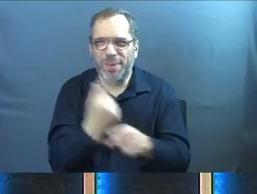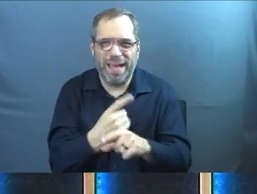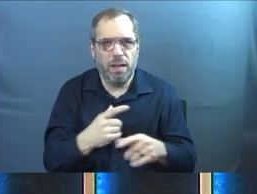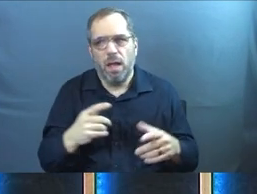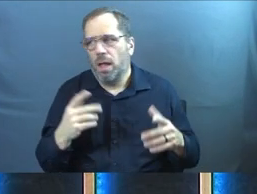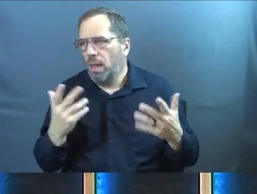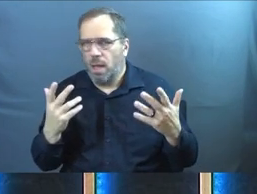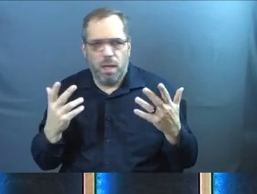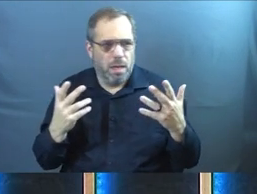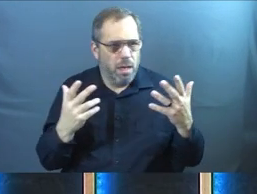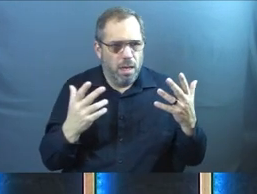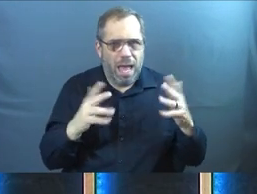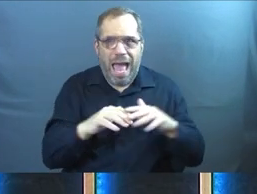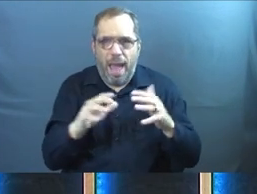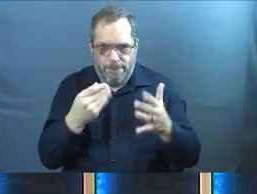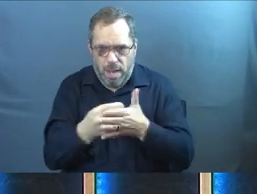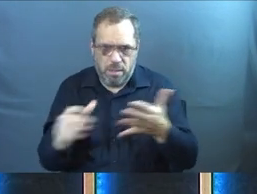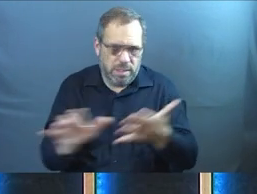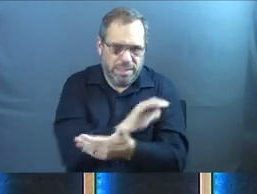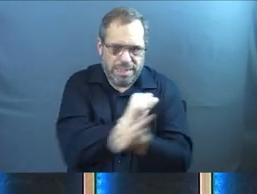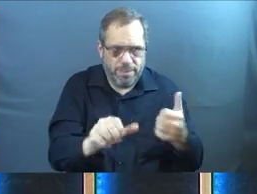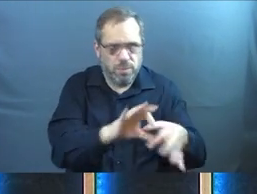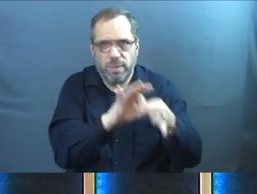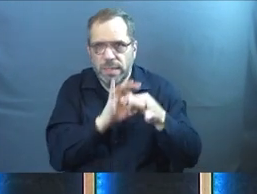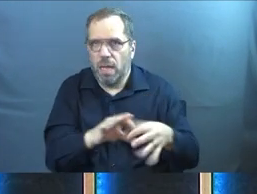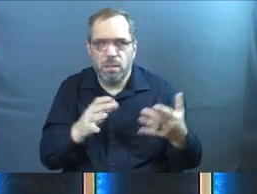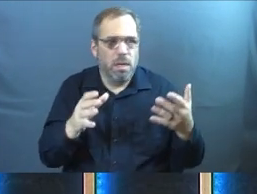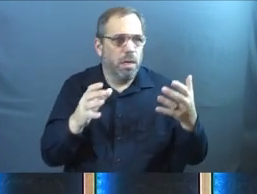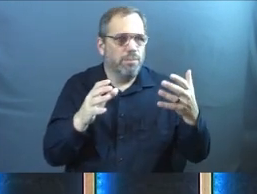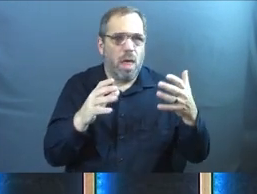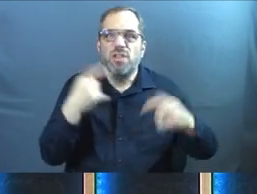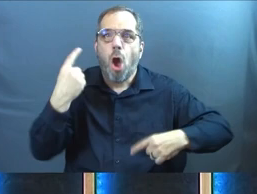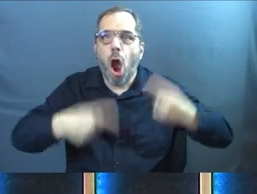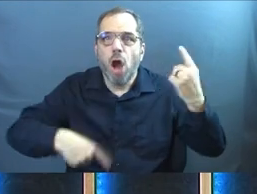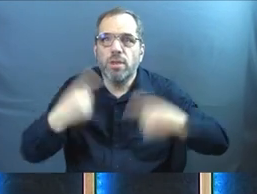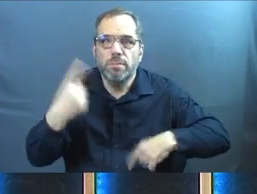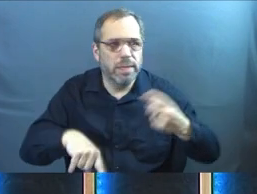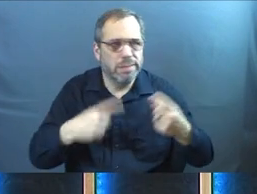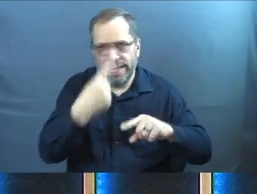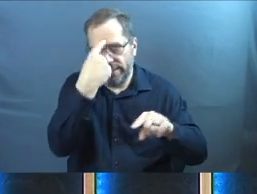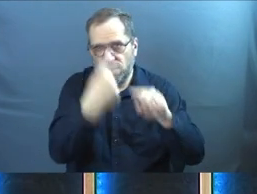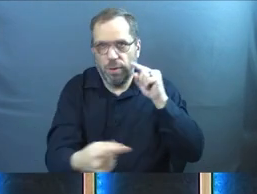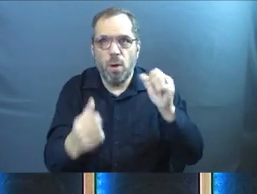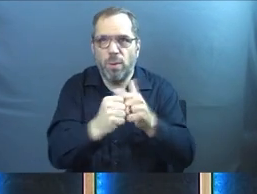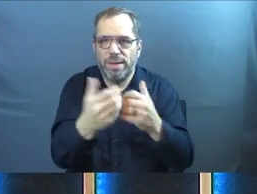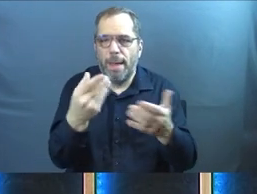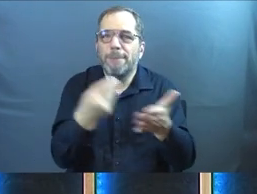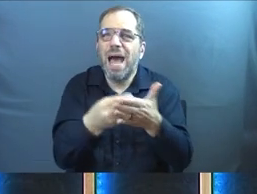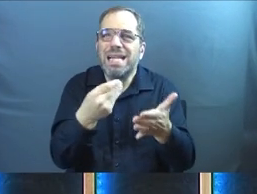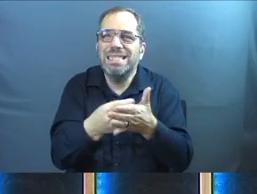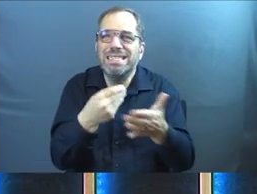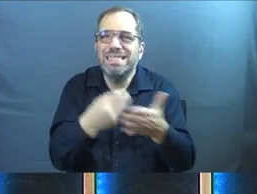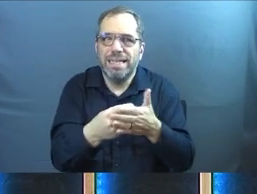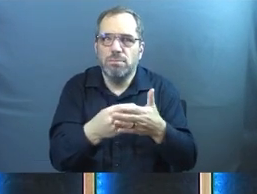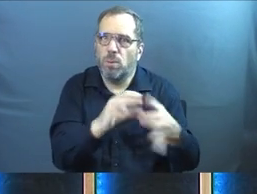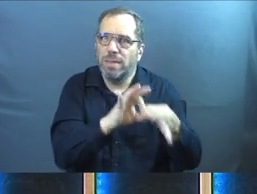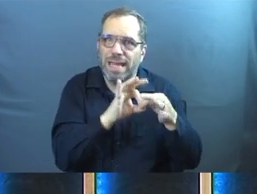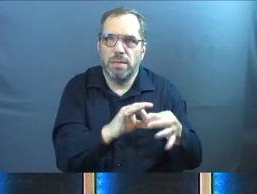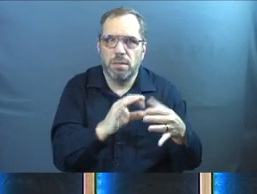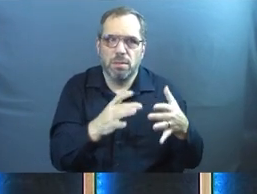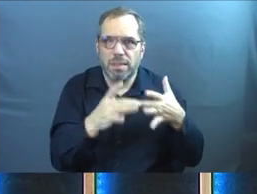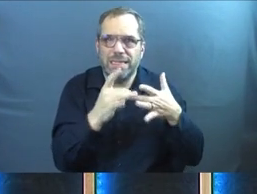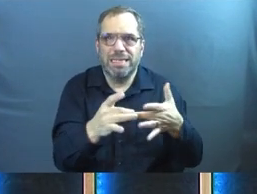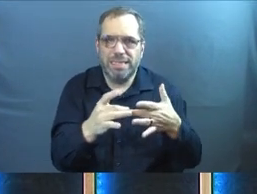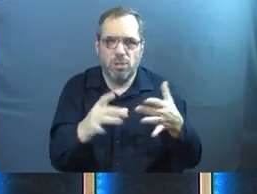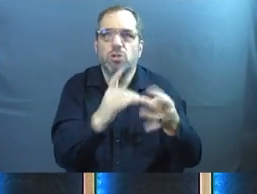Like how damaging money can be, and arguments and disagreements on money, on a relationship, how it can